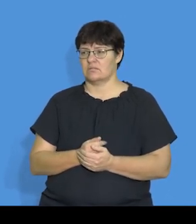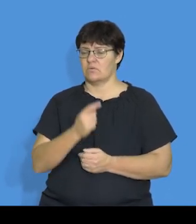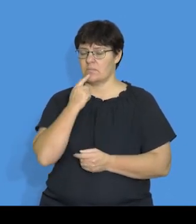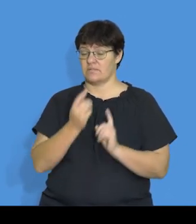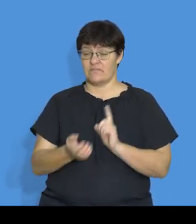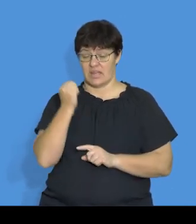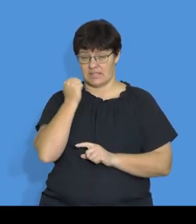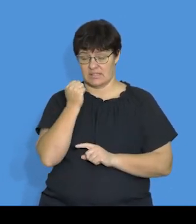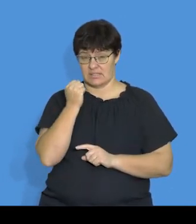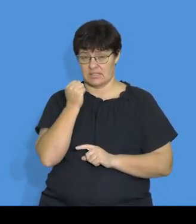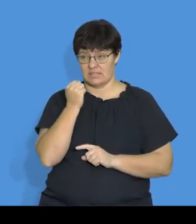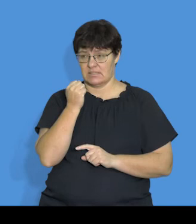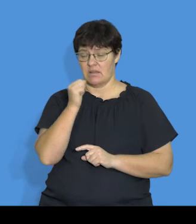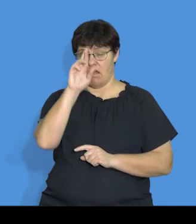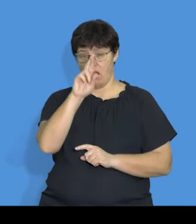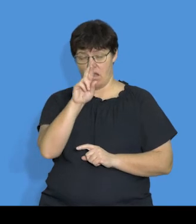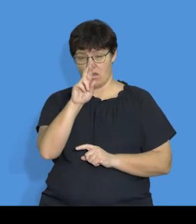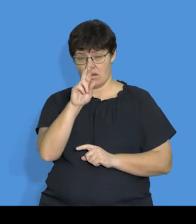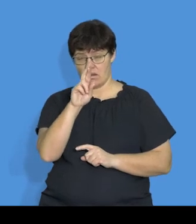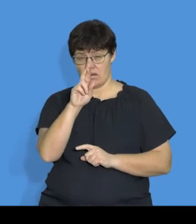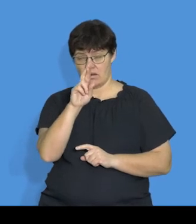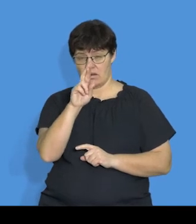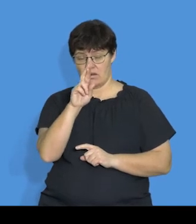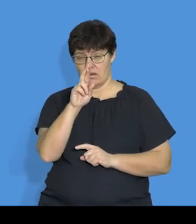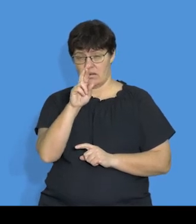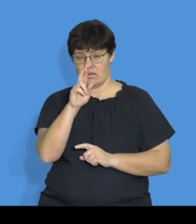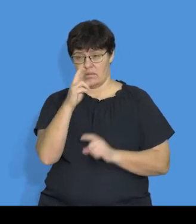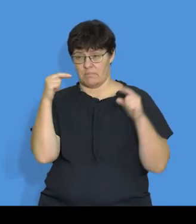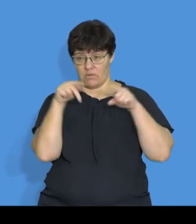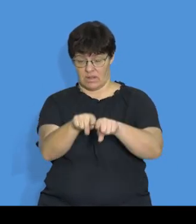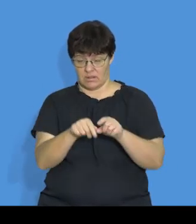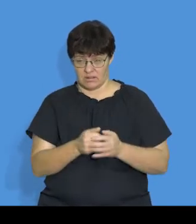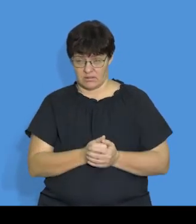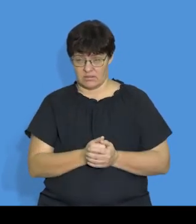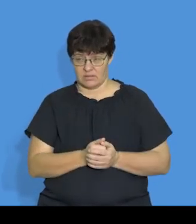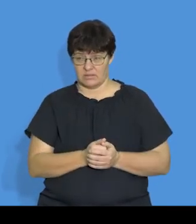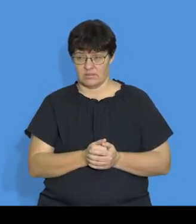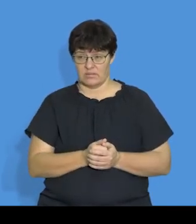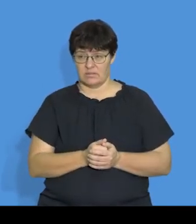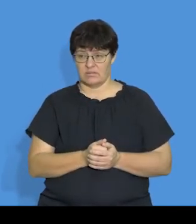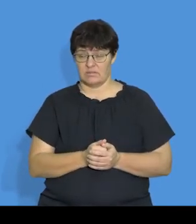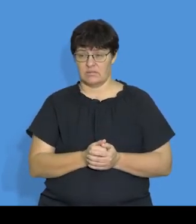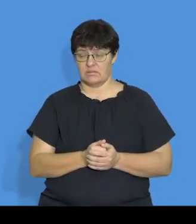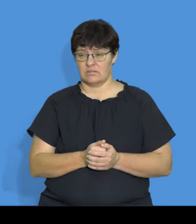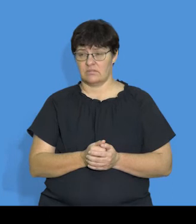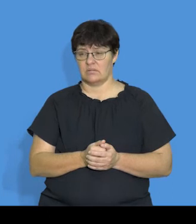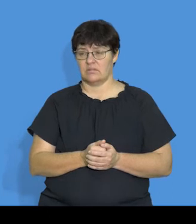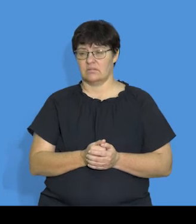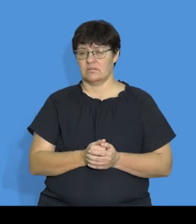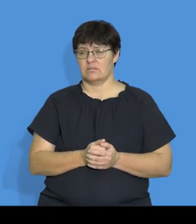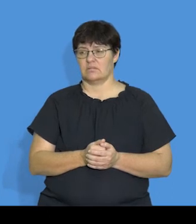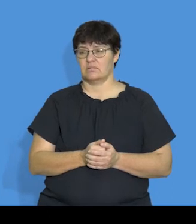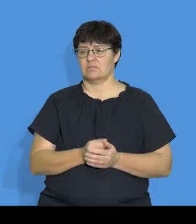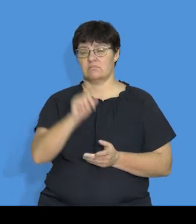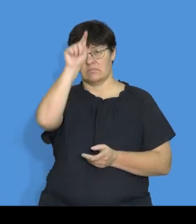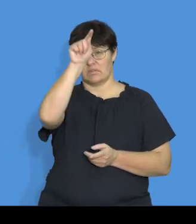find the R parallel, okay, which is the 2. So R parallel in this case is equals to product over sum. Product